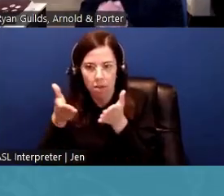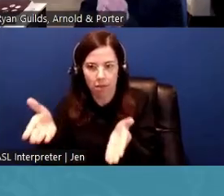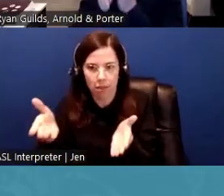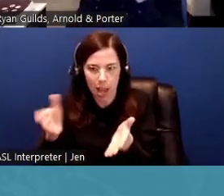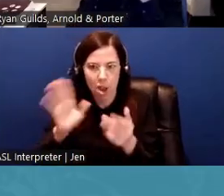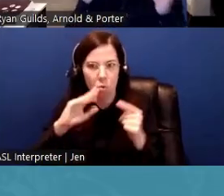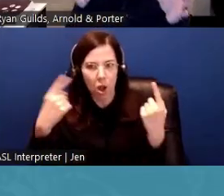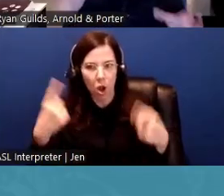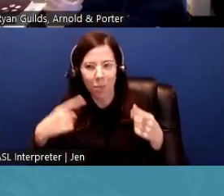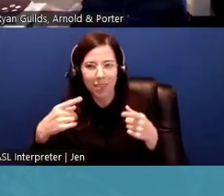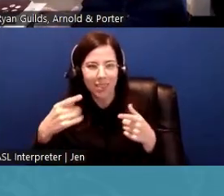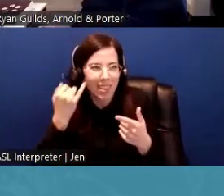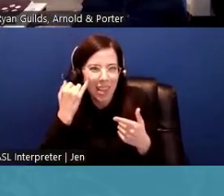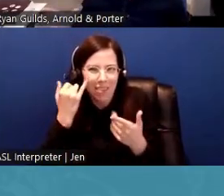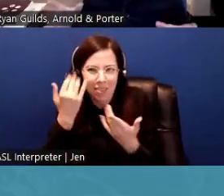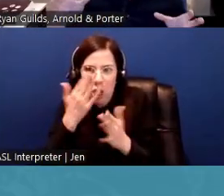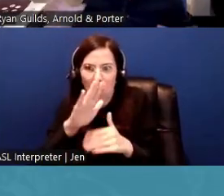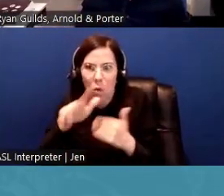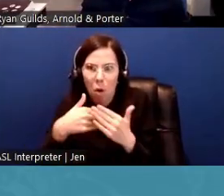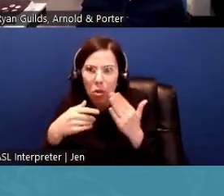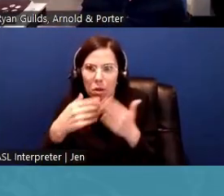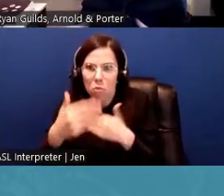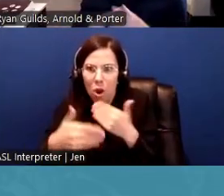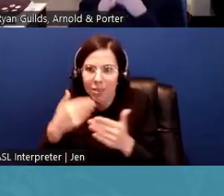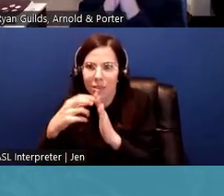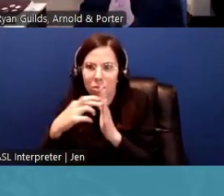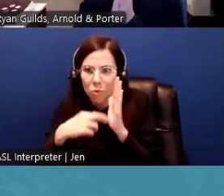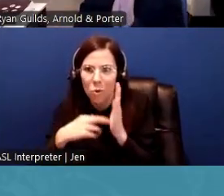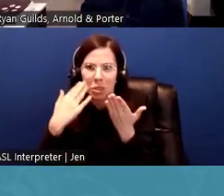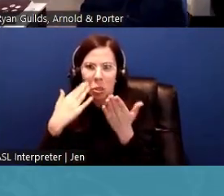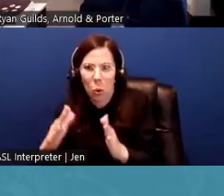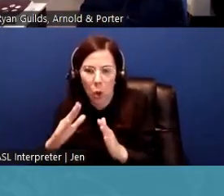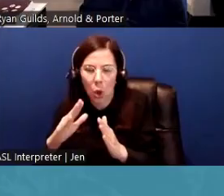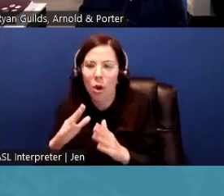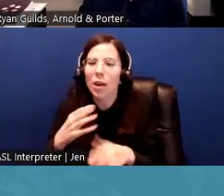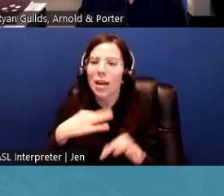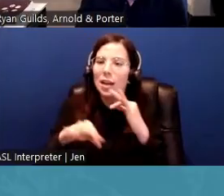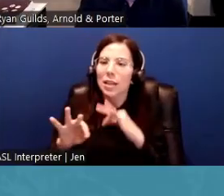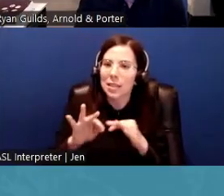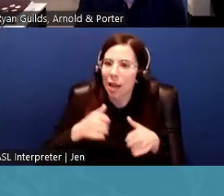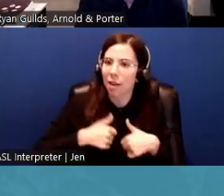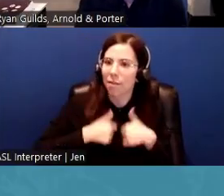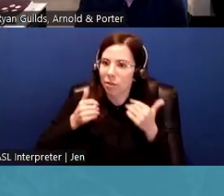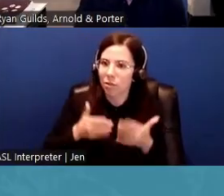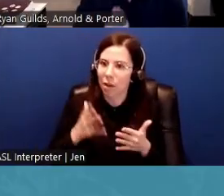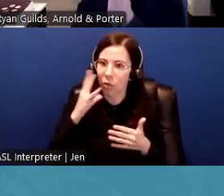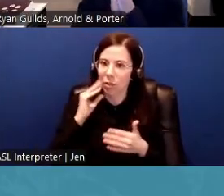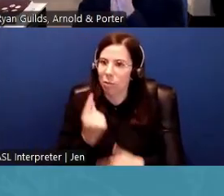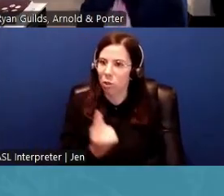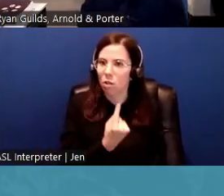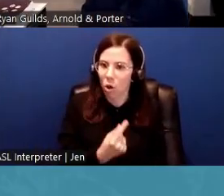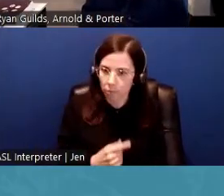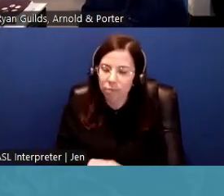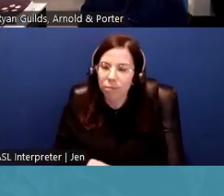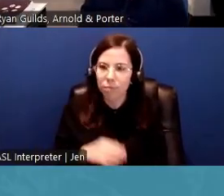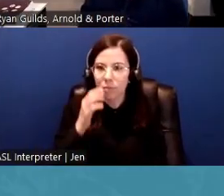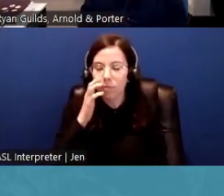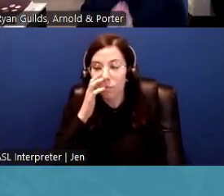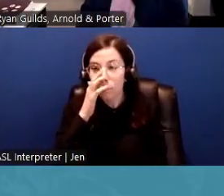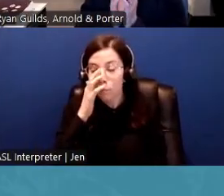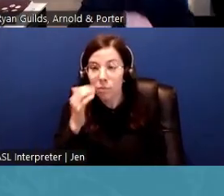arguments, even if they don't know every single process or procedure, than having the survivor go through that experience alone. So even if you're